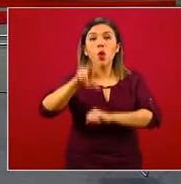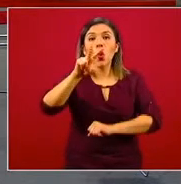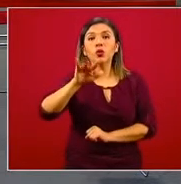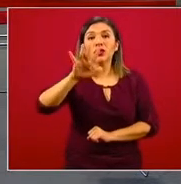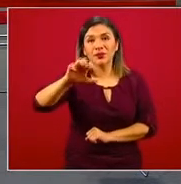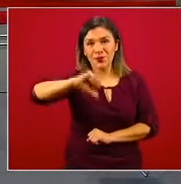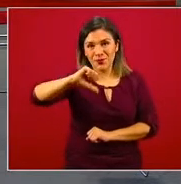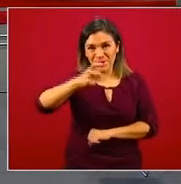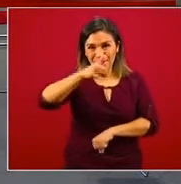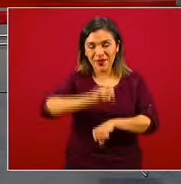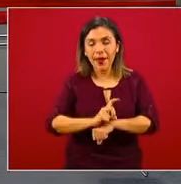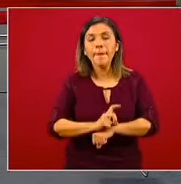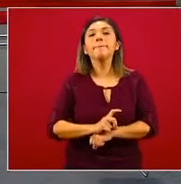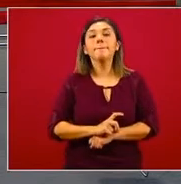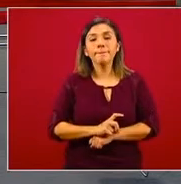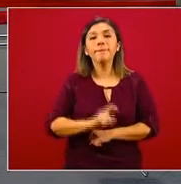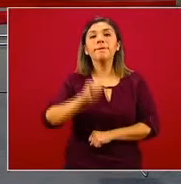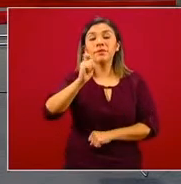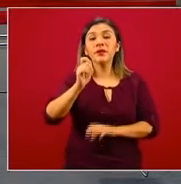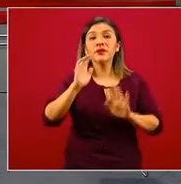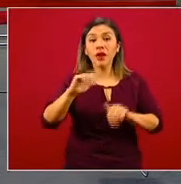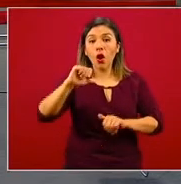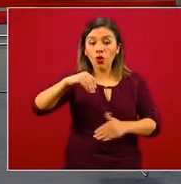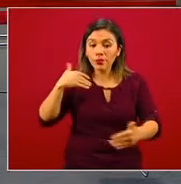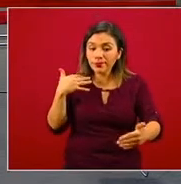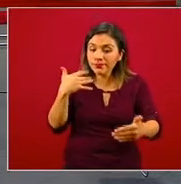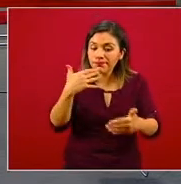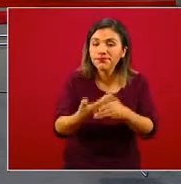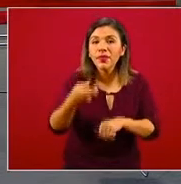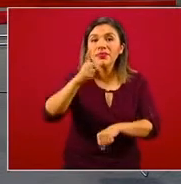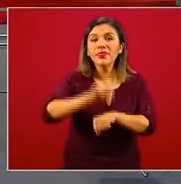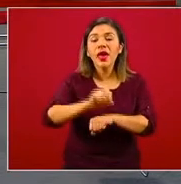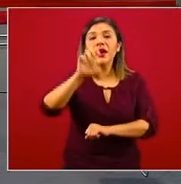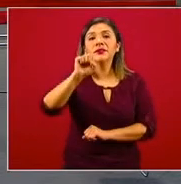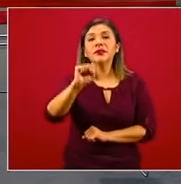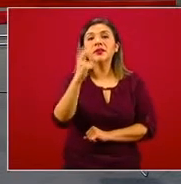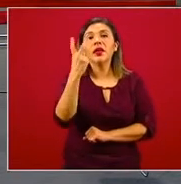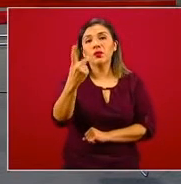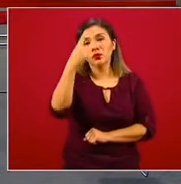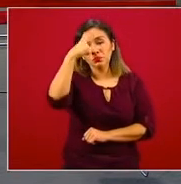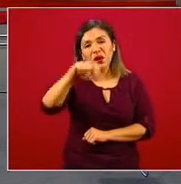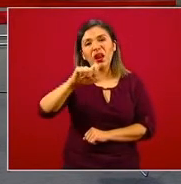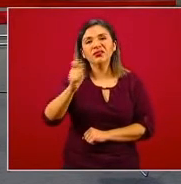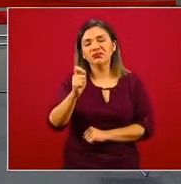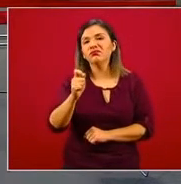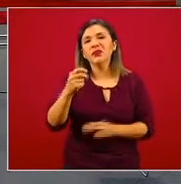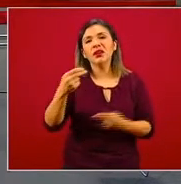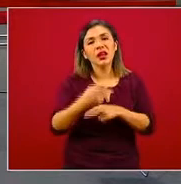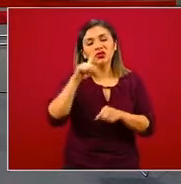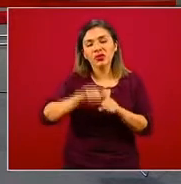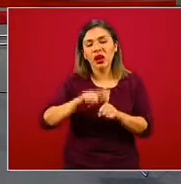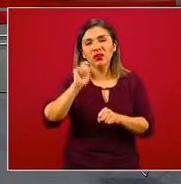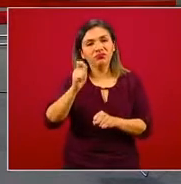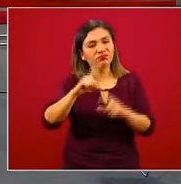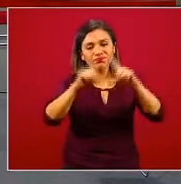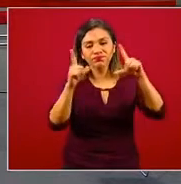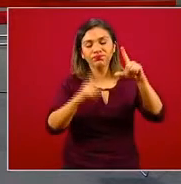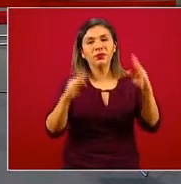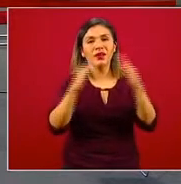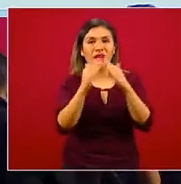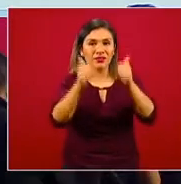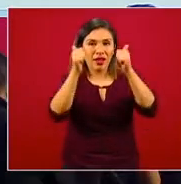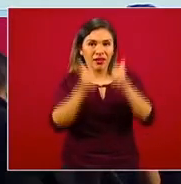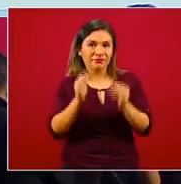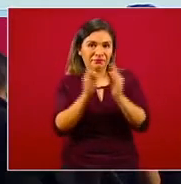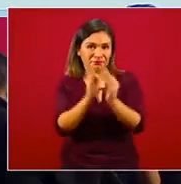briefing number 85, and this is day 62 of our National